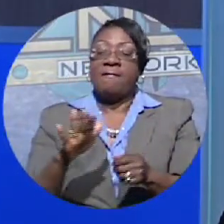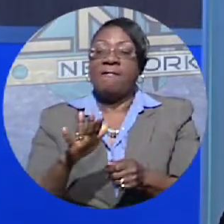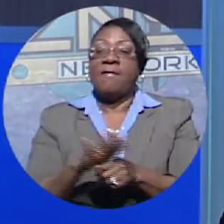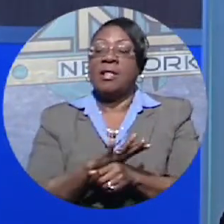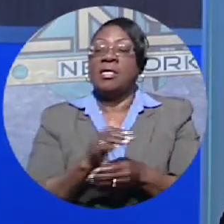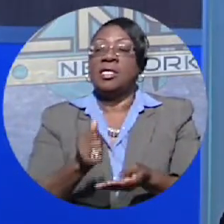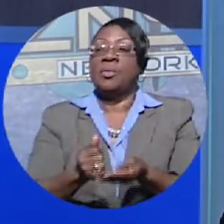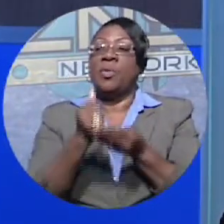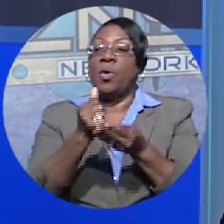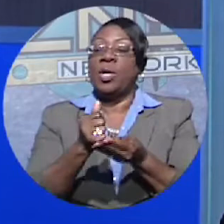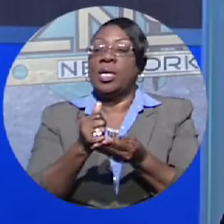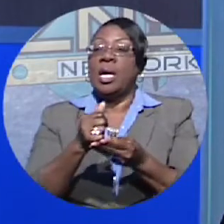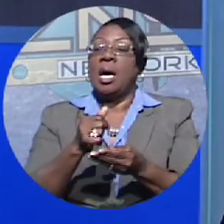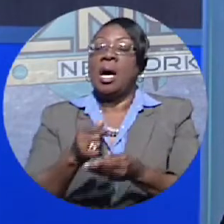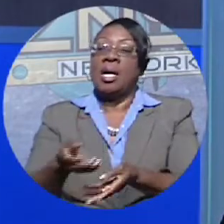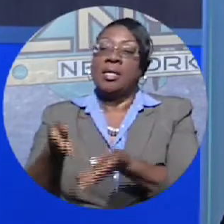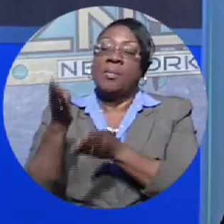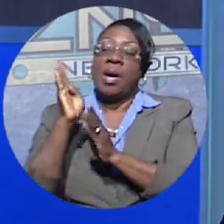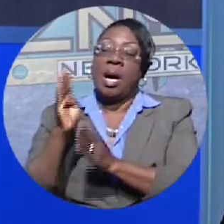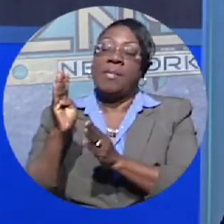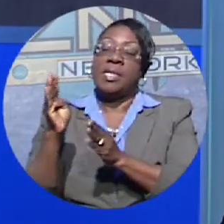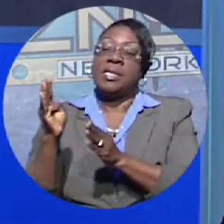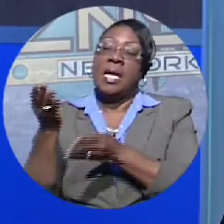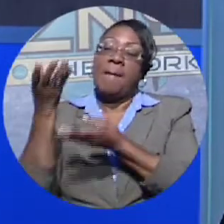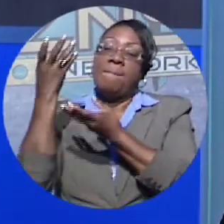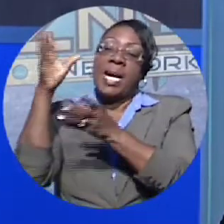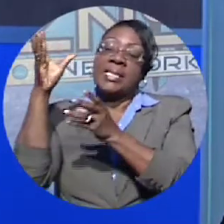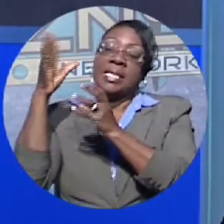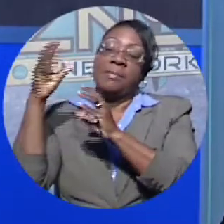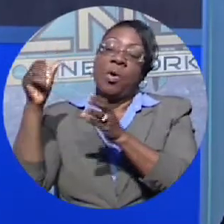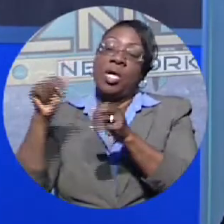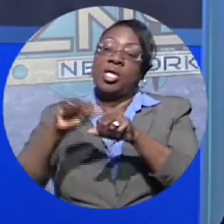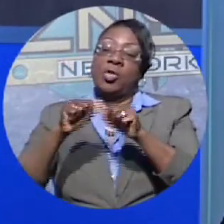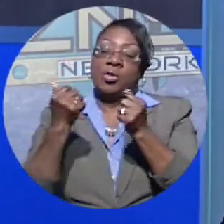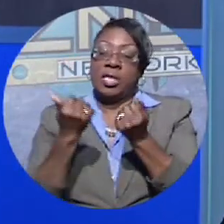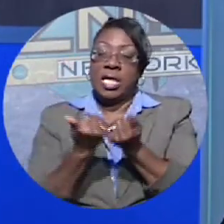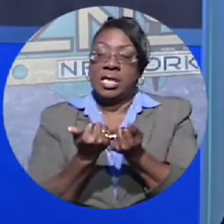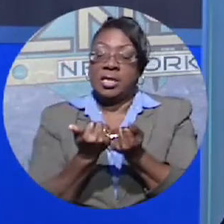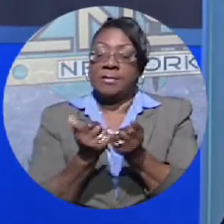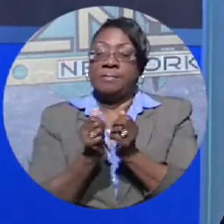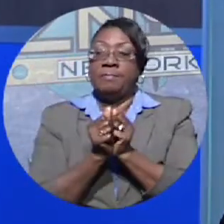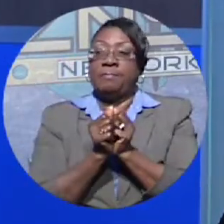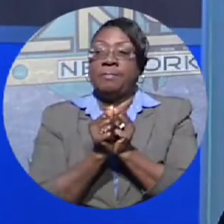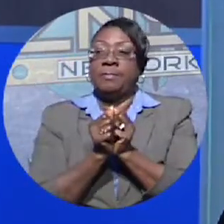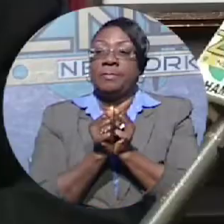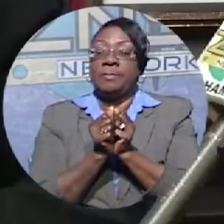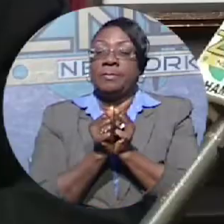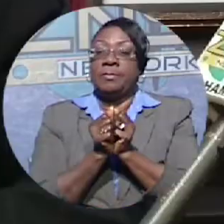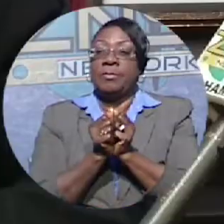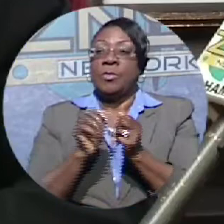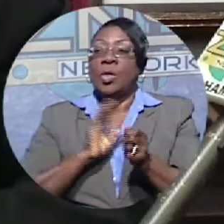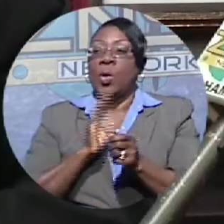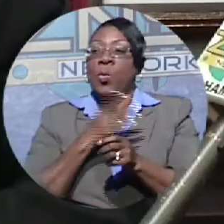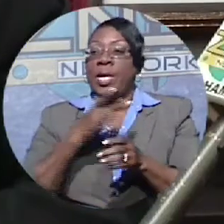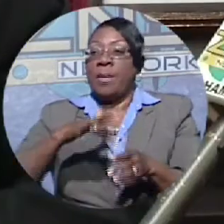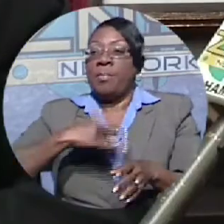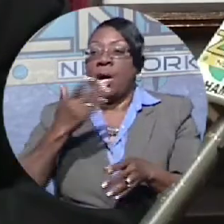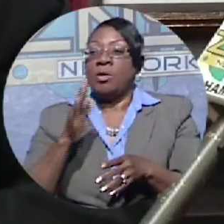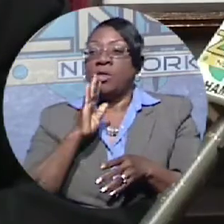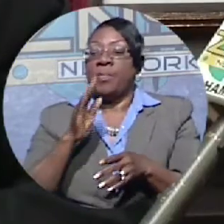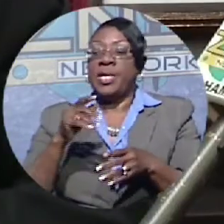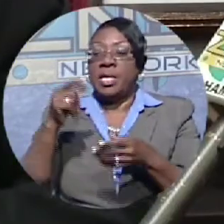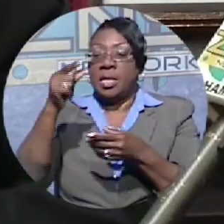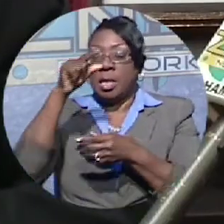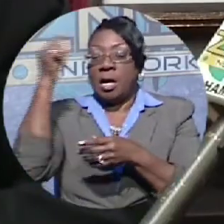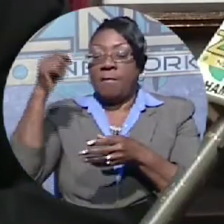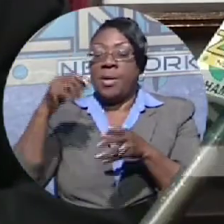Enforcement Championships are the Bahamas Basketball Federation and the Ministry of National Security. We are proud to be the governing body